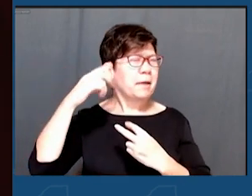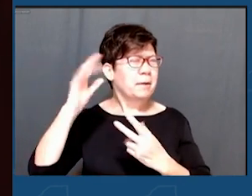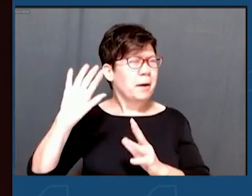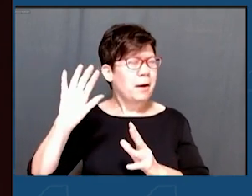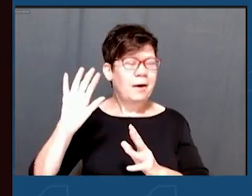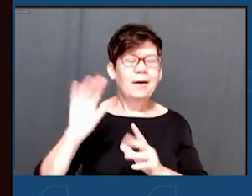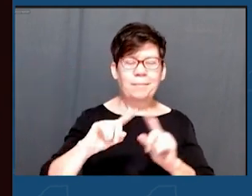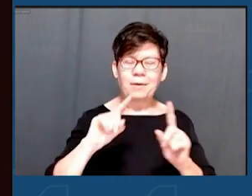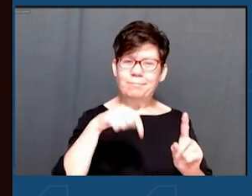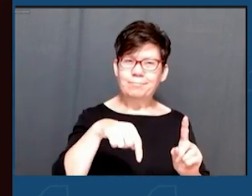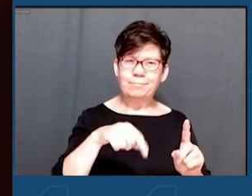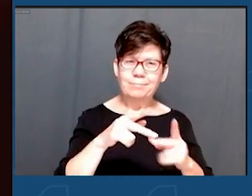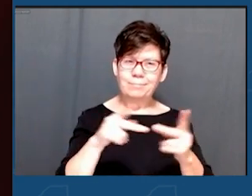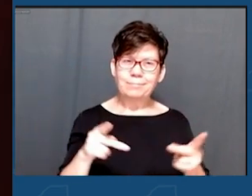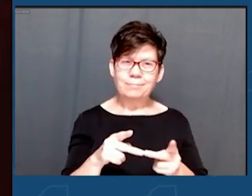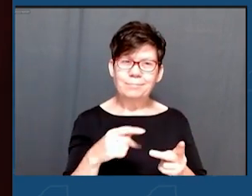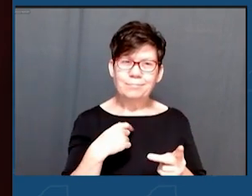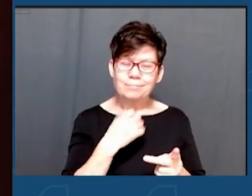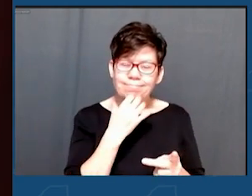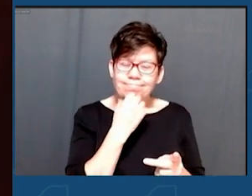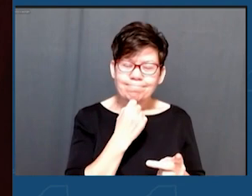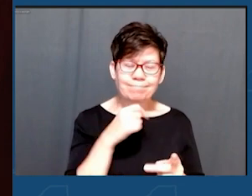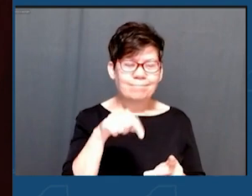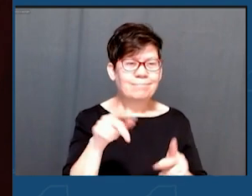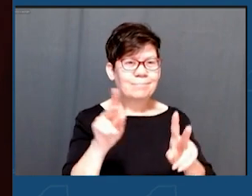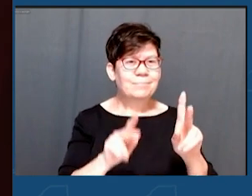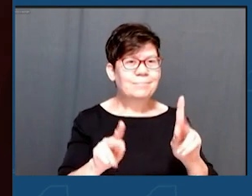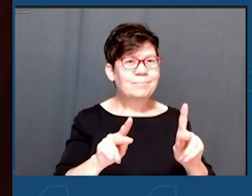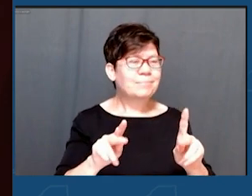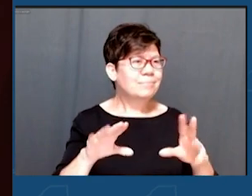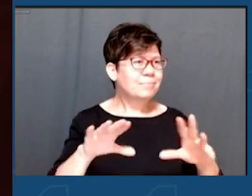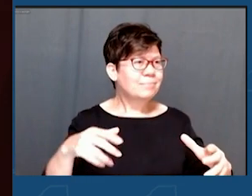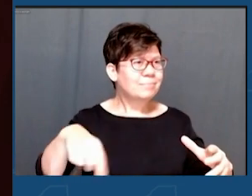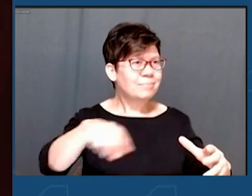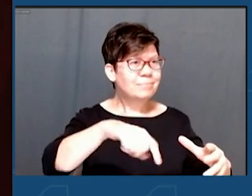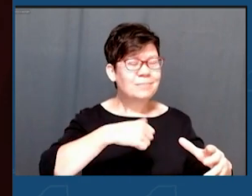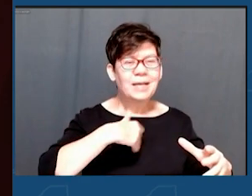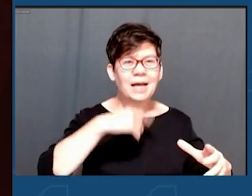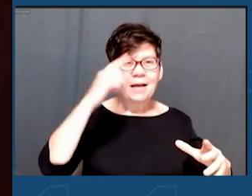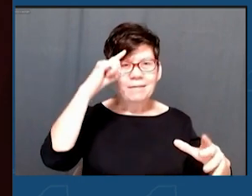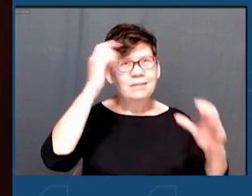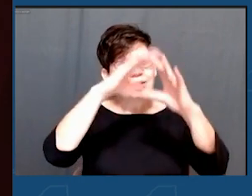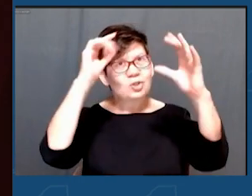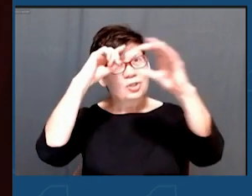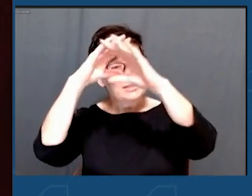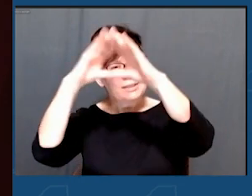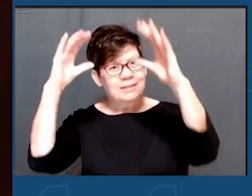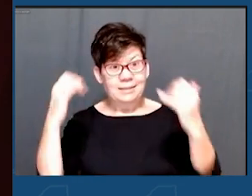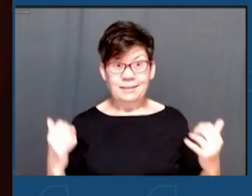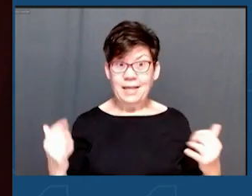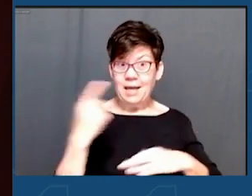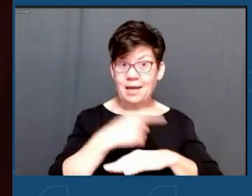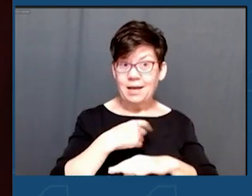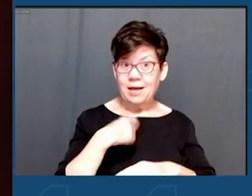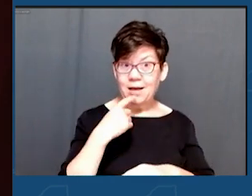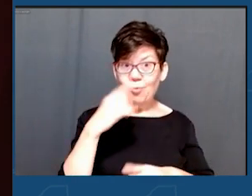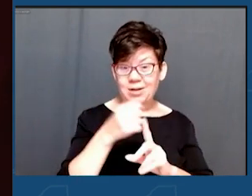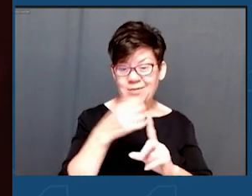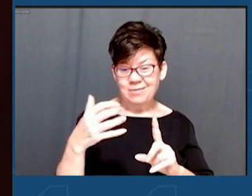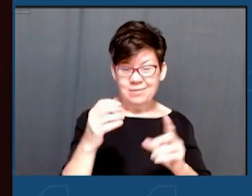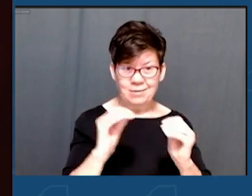extraordinary place, and a place where people have visions that I want to talk about here today, because I believe that this is